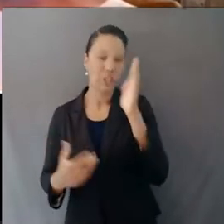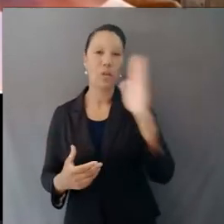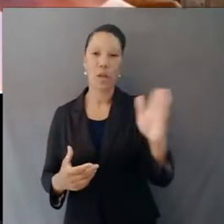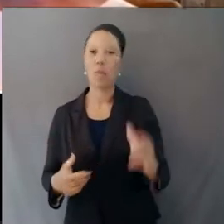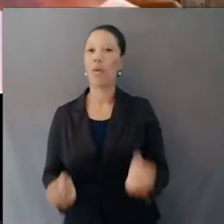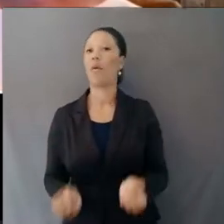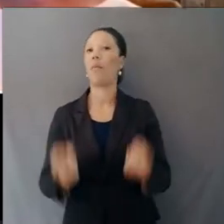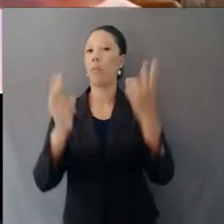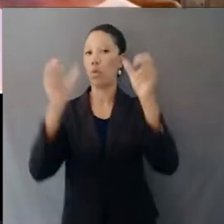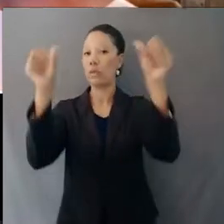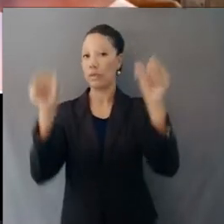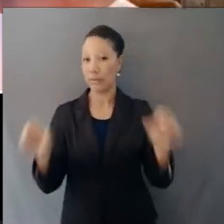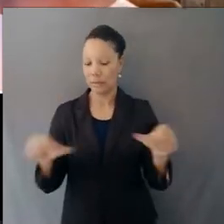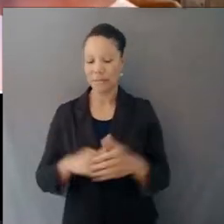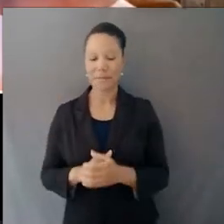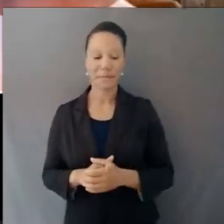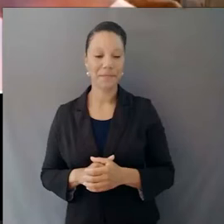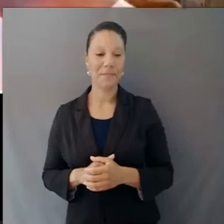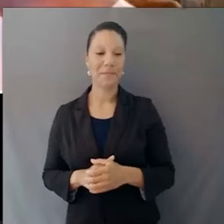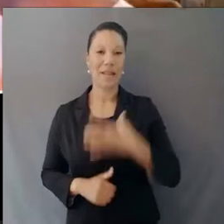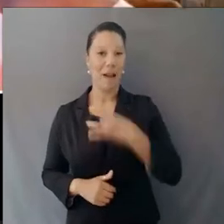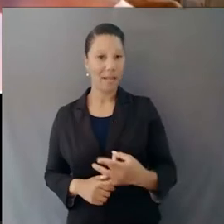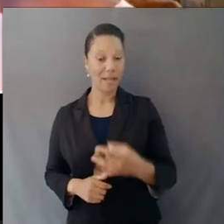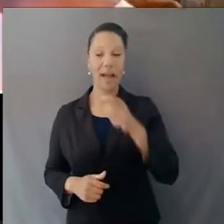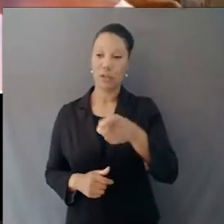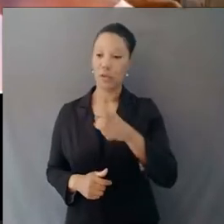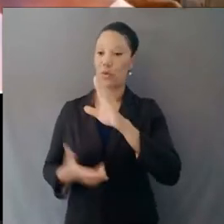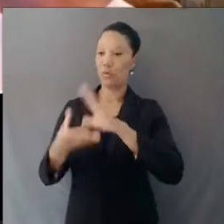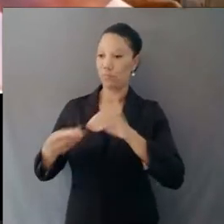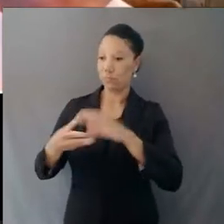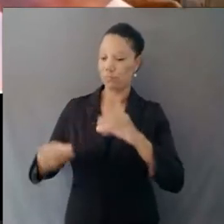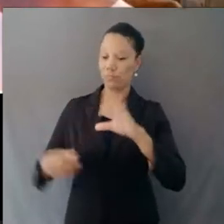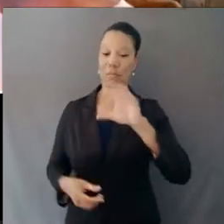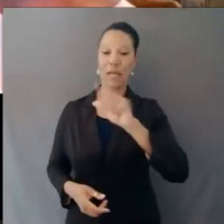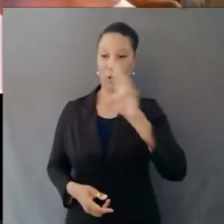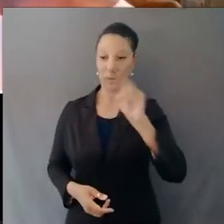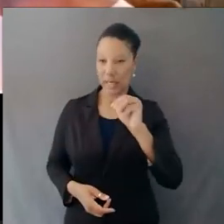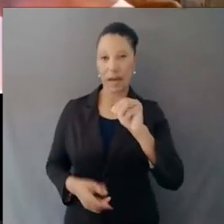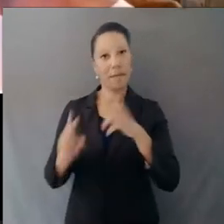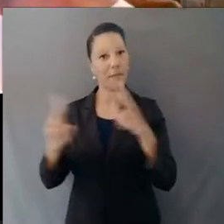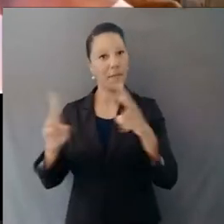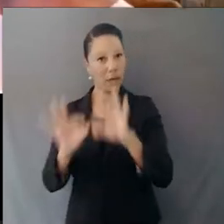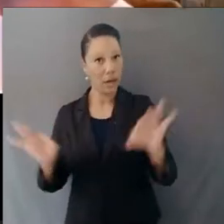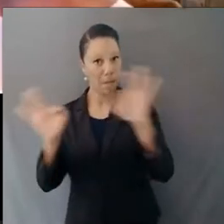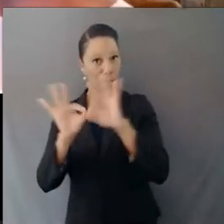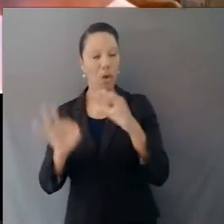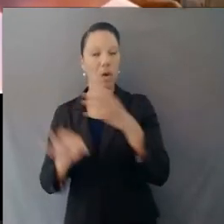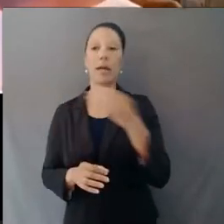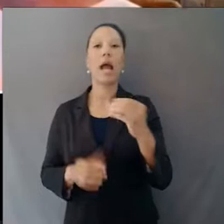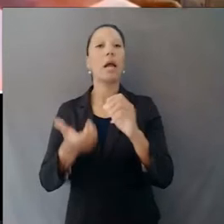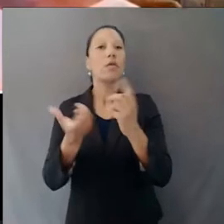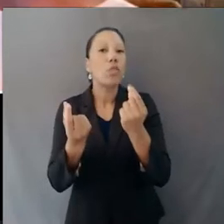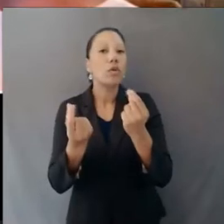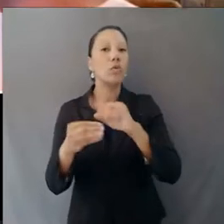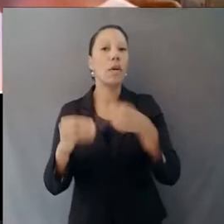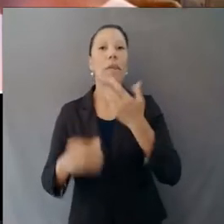out there as well. I like how you talked about calcium, the importance of it, as well as you know, what to do about sugar.